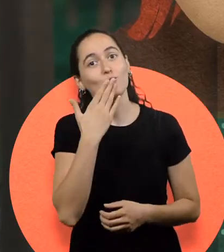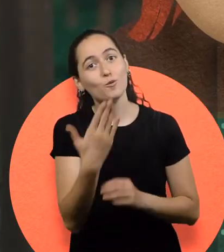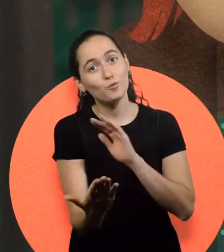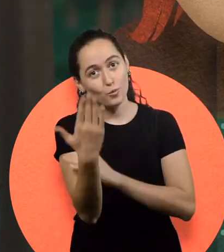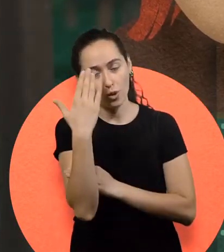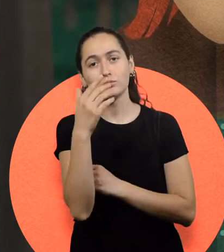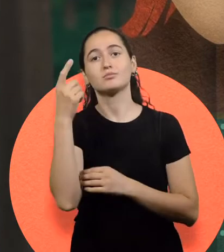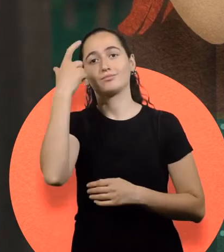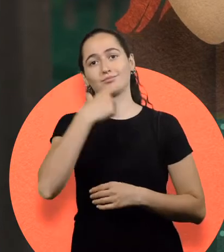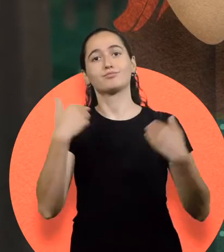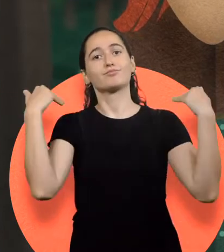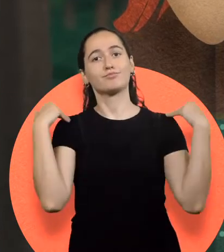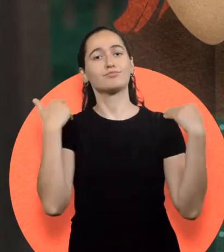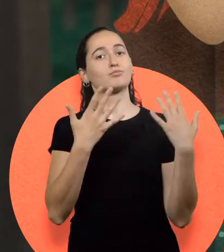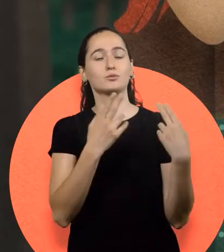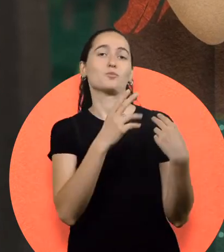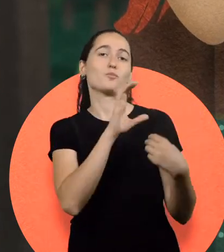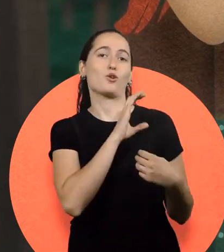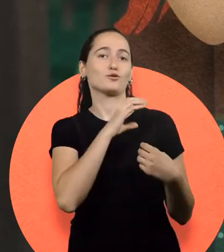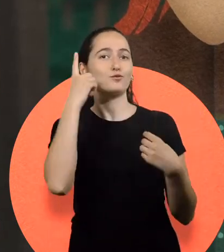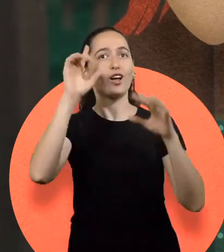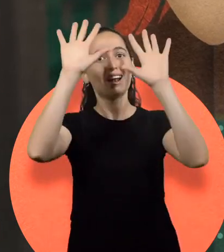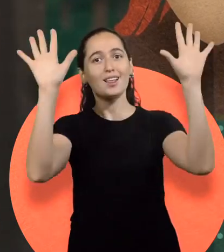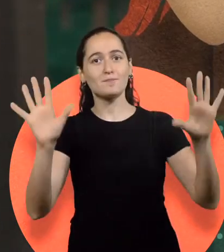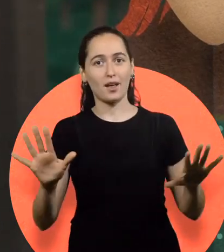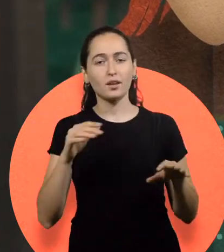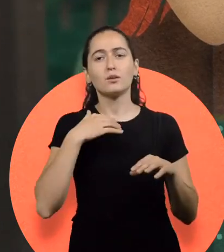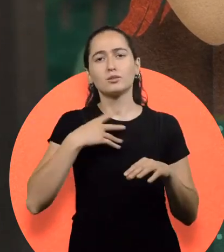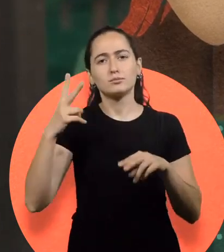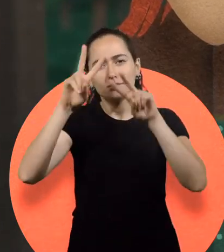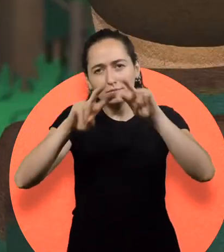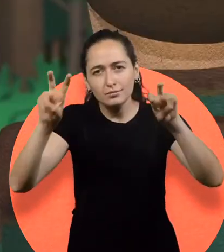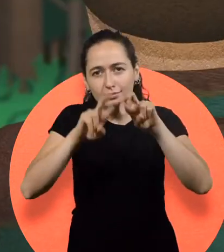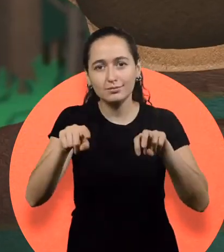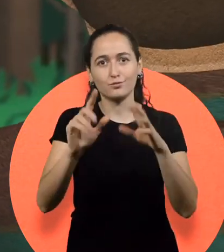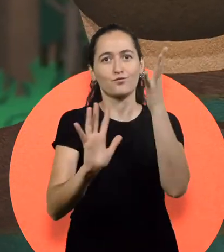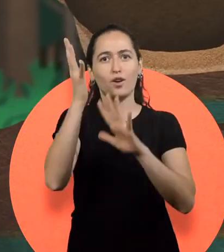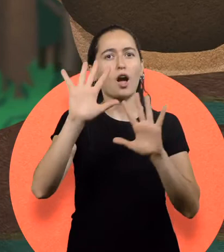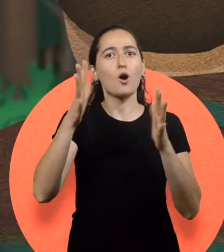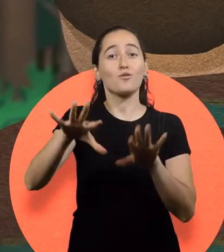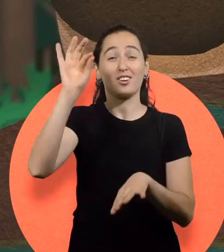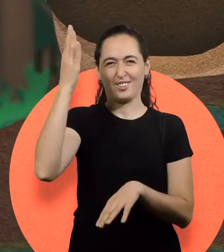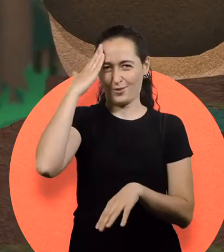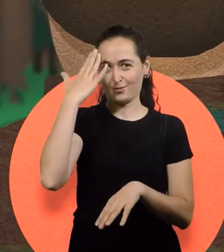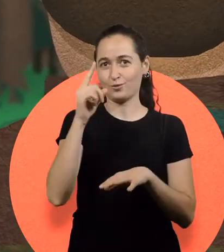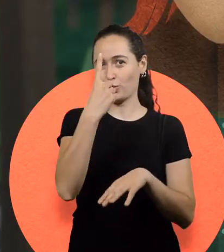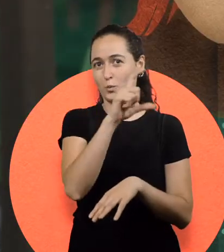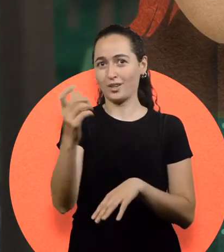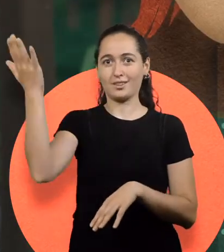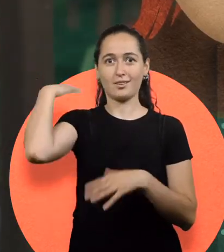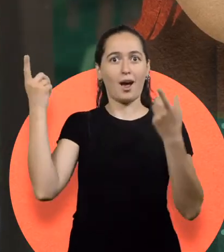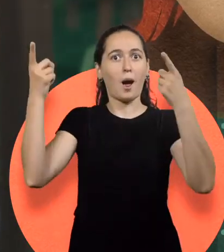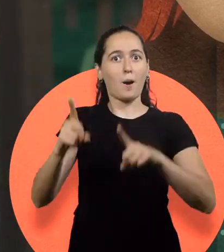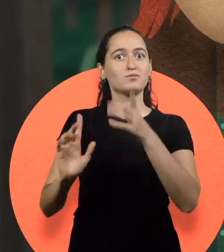Good morning. We're from the Forestry Commission, and we are investigating the causes of last week's fire. Did